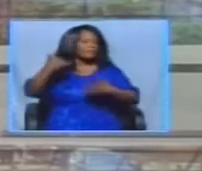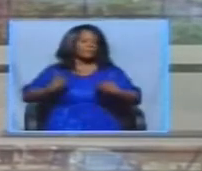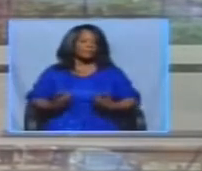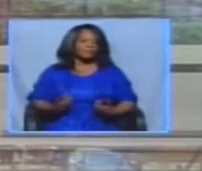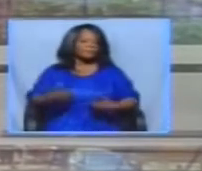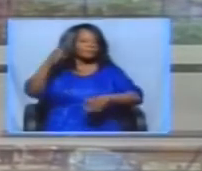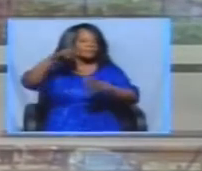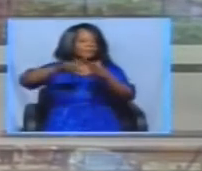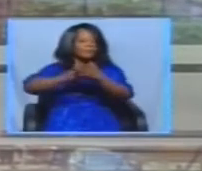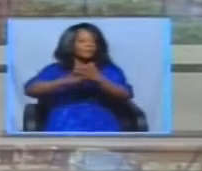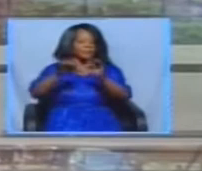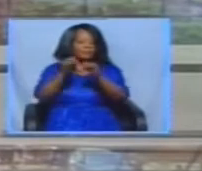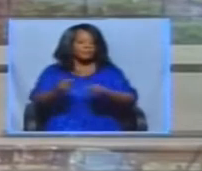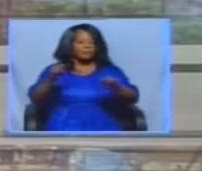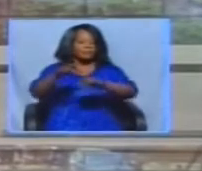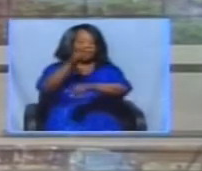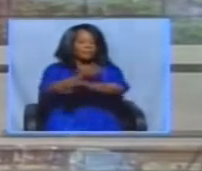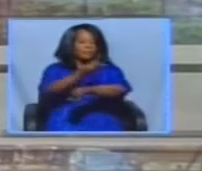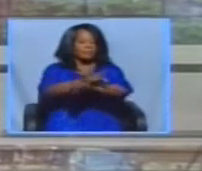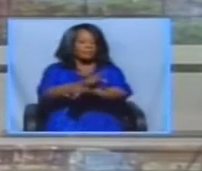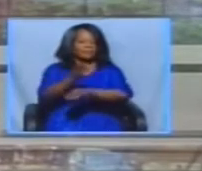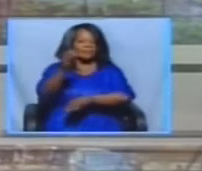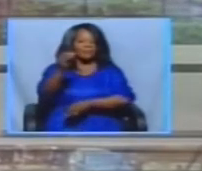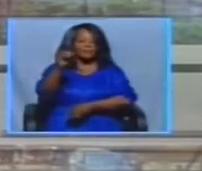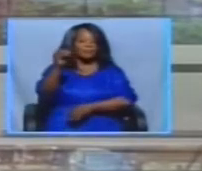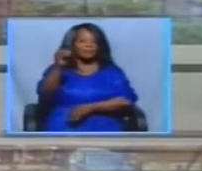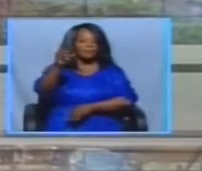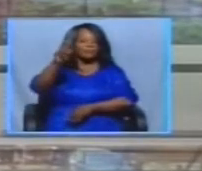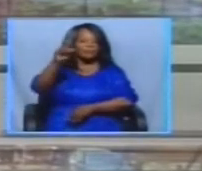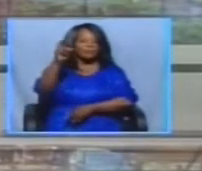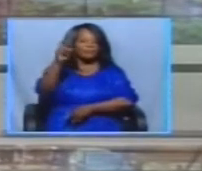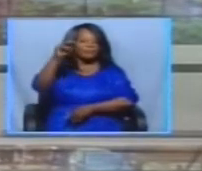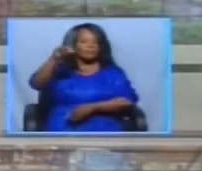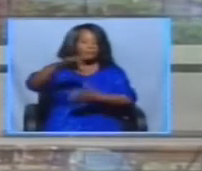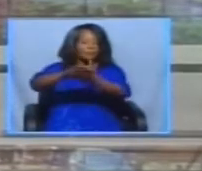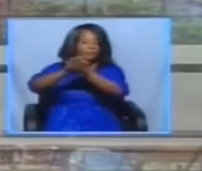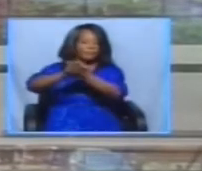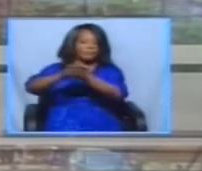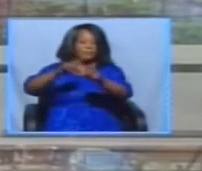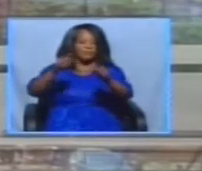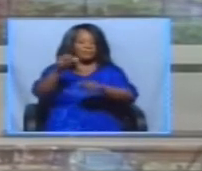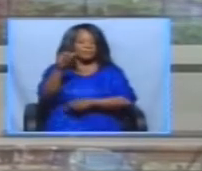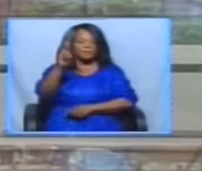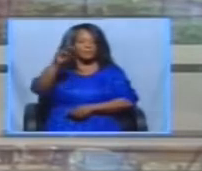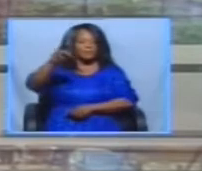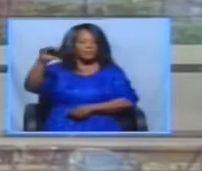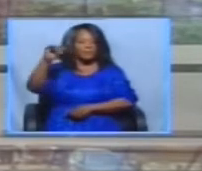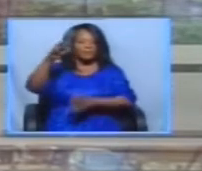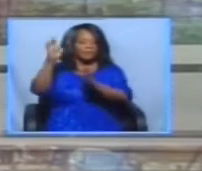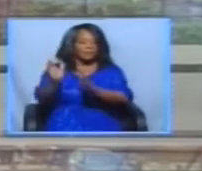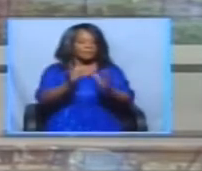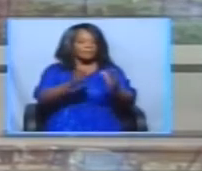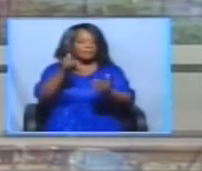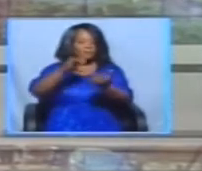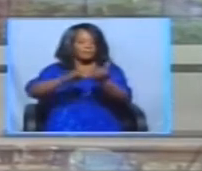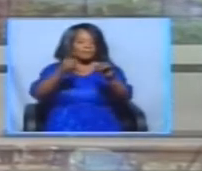started implementing projects under the Forum on China-Africa Cooperation FOCAC summit, which was held in Johannesburg,